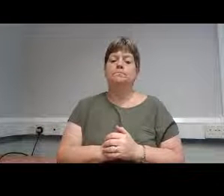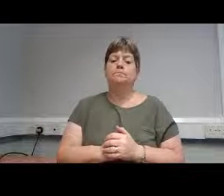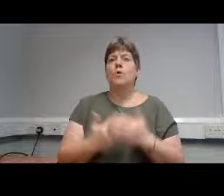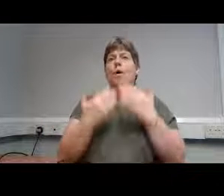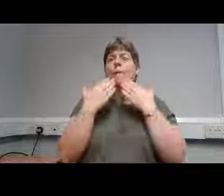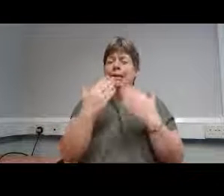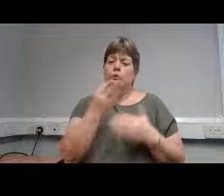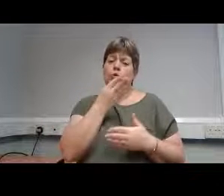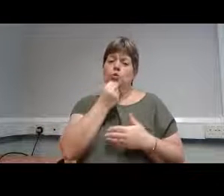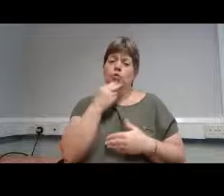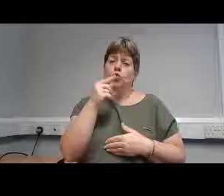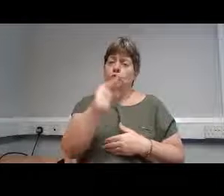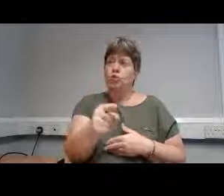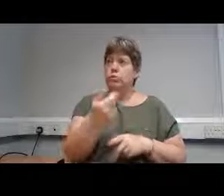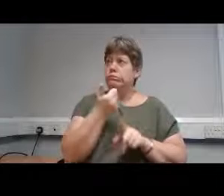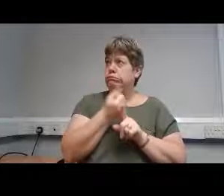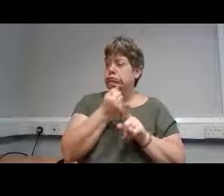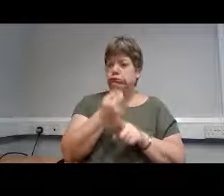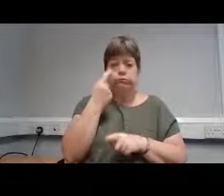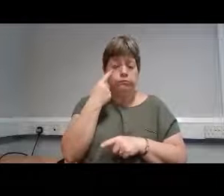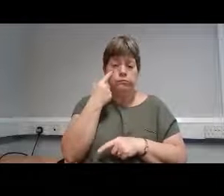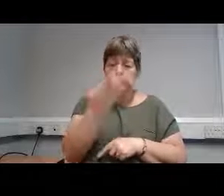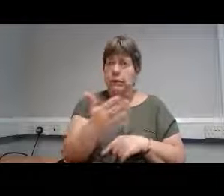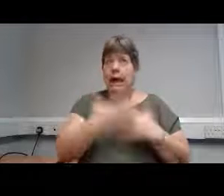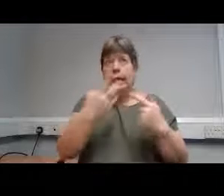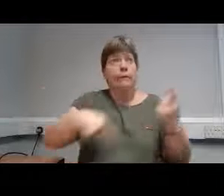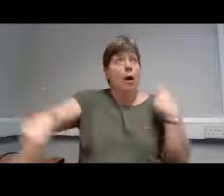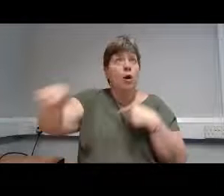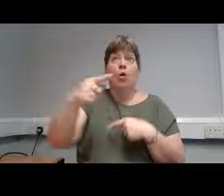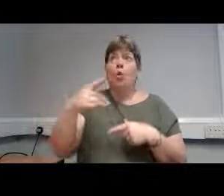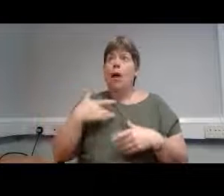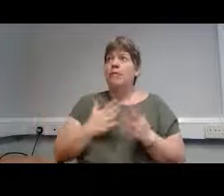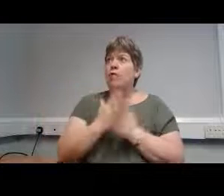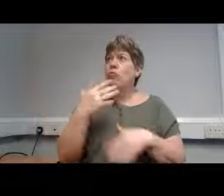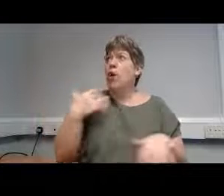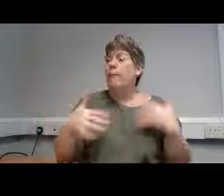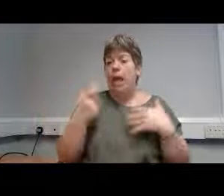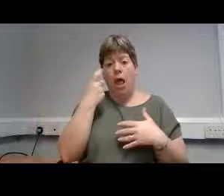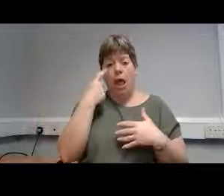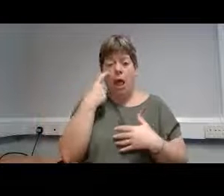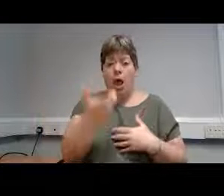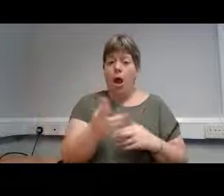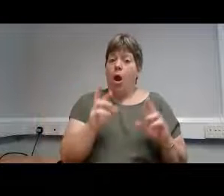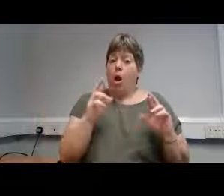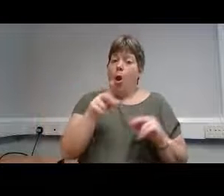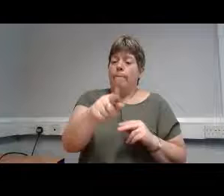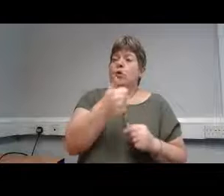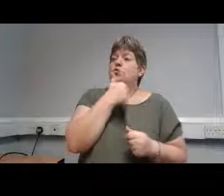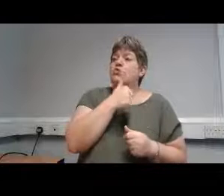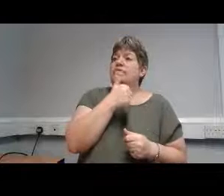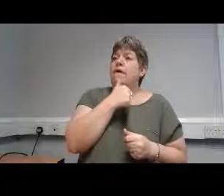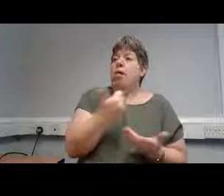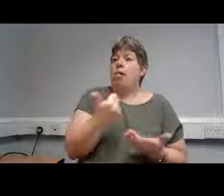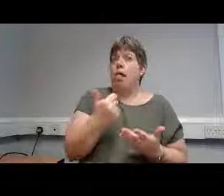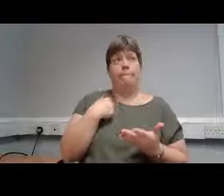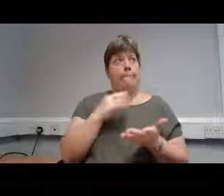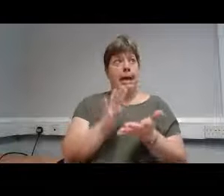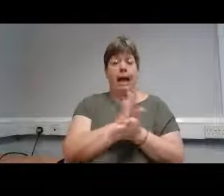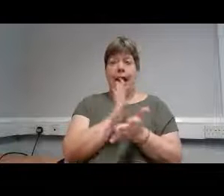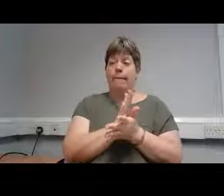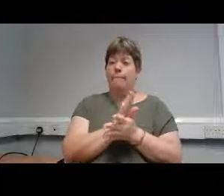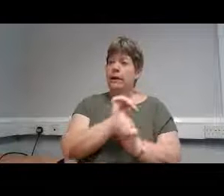do use that, and please do advocate that to anyone living with pain. We hope that that's a useful resource, and we'd be really happy to